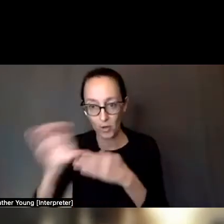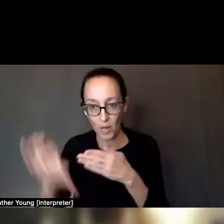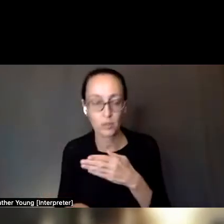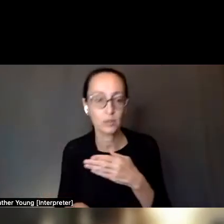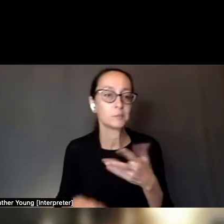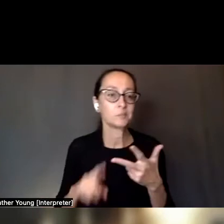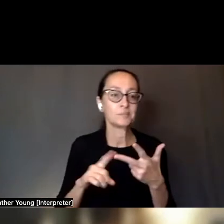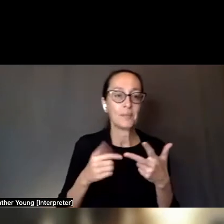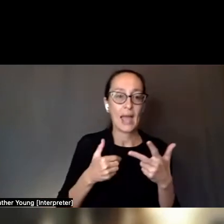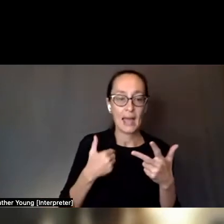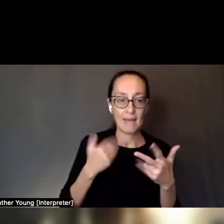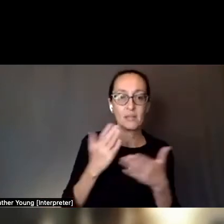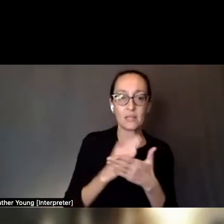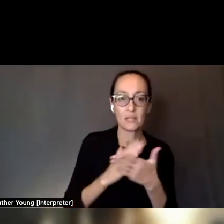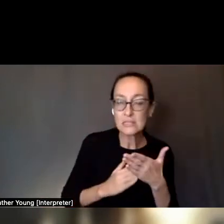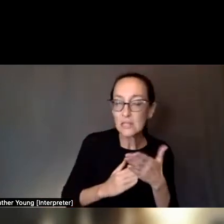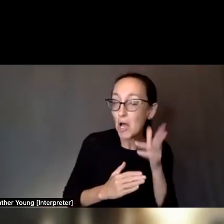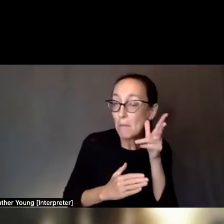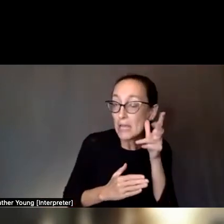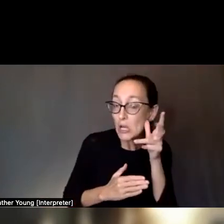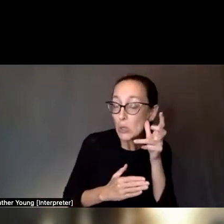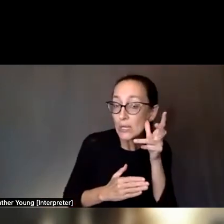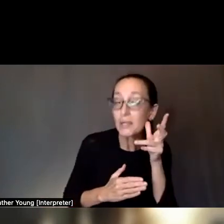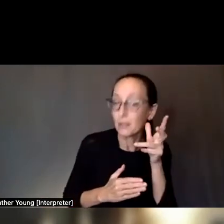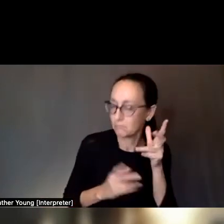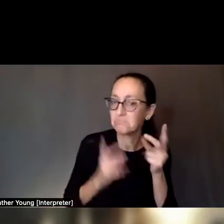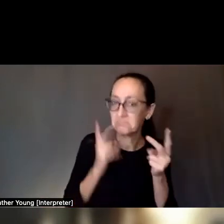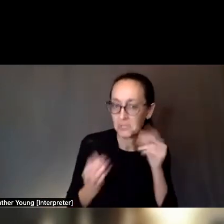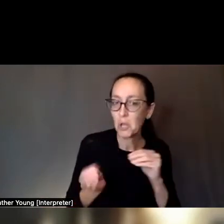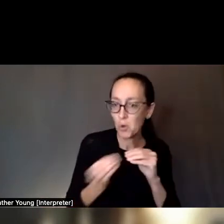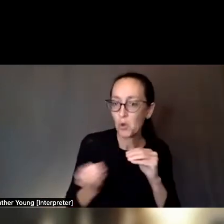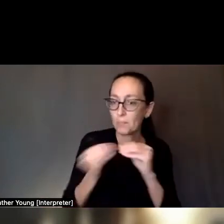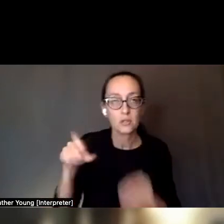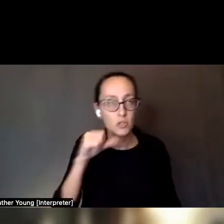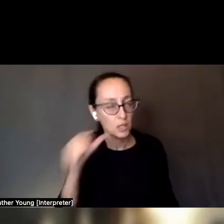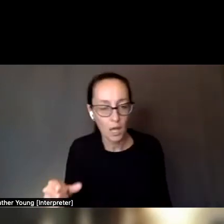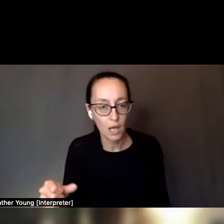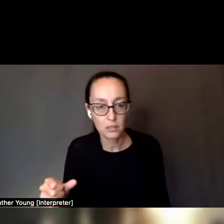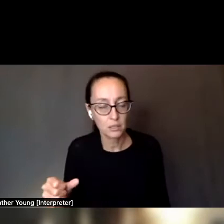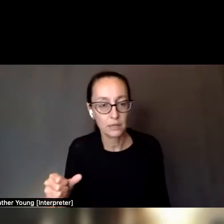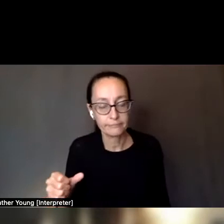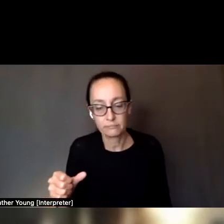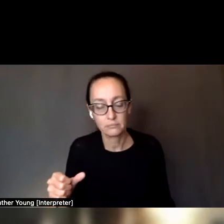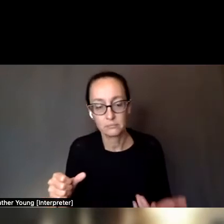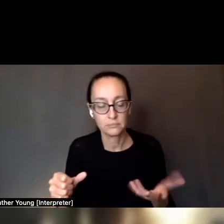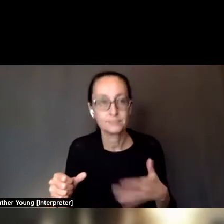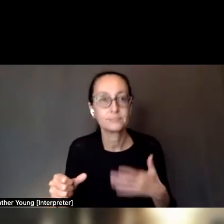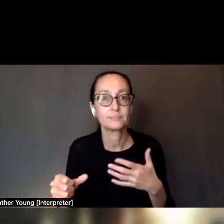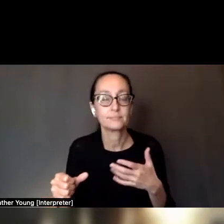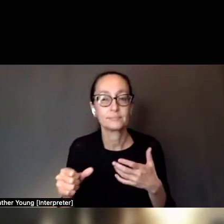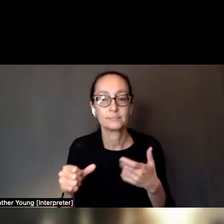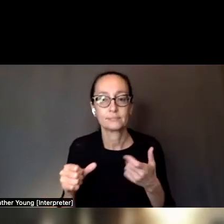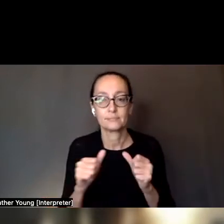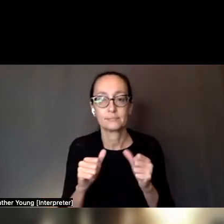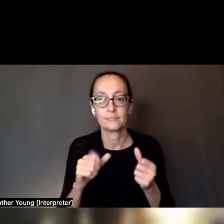residual hearing, which is increasingly the case, should not be a deterrent. Our cochlear implant